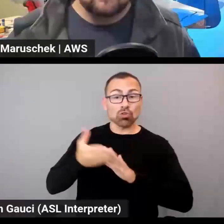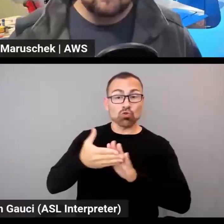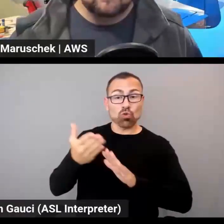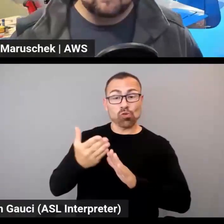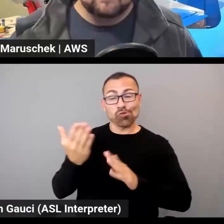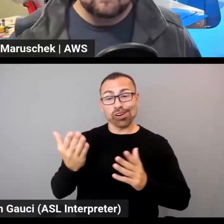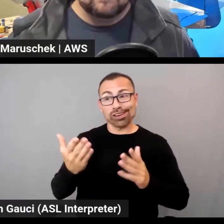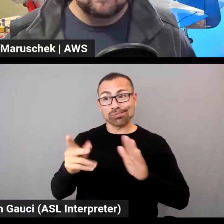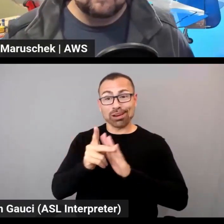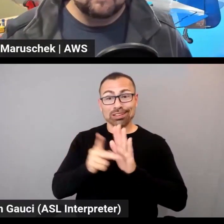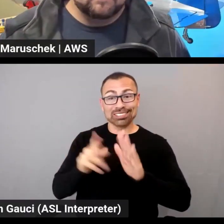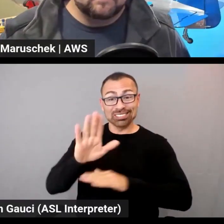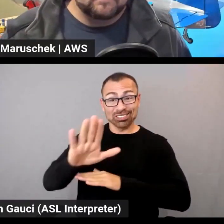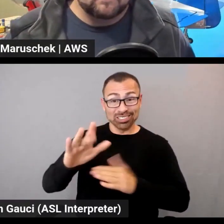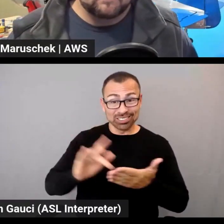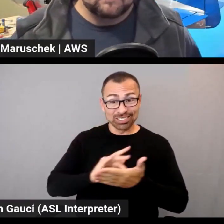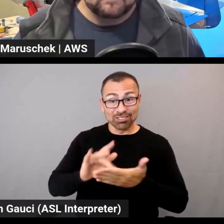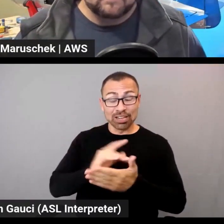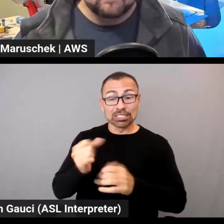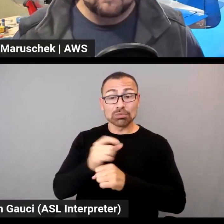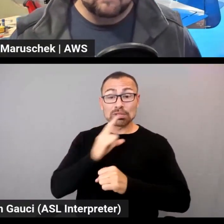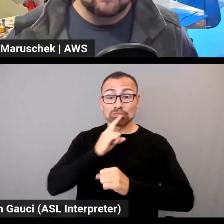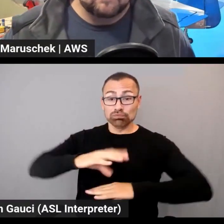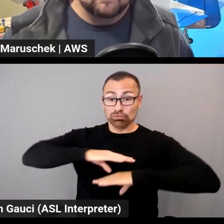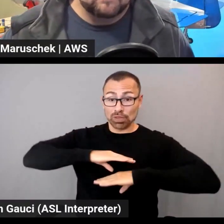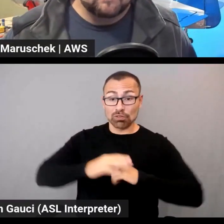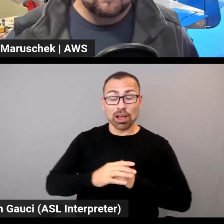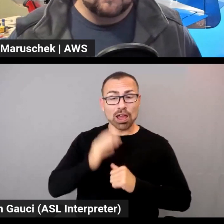that information from the device to verified